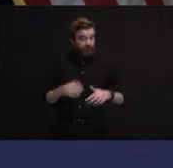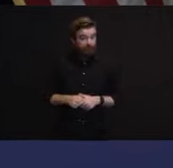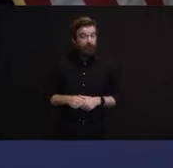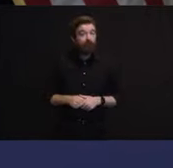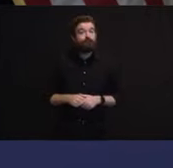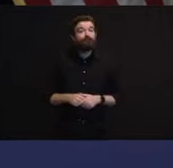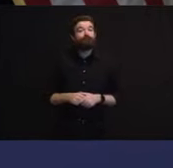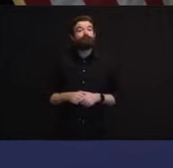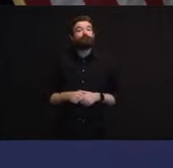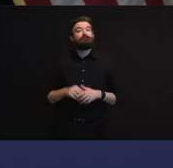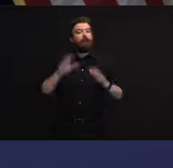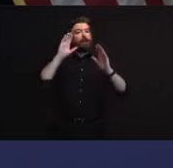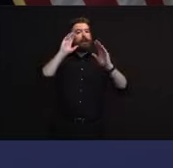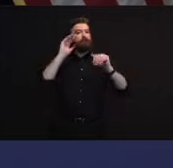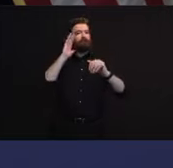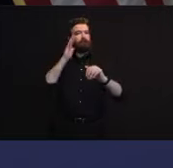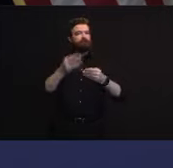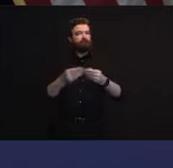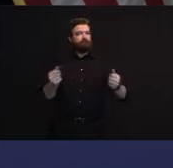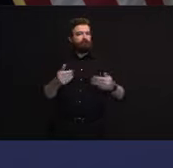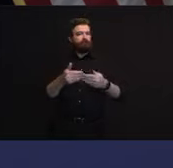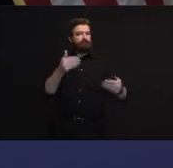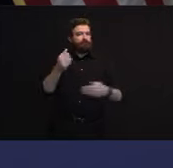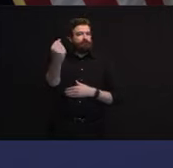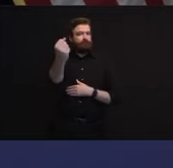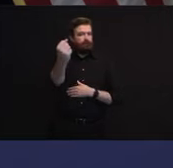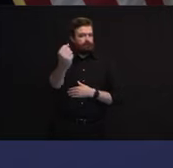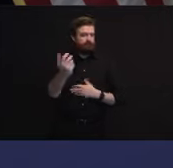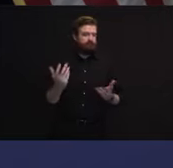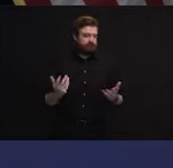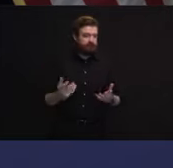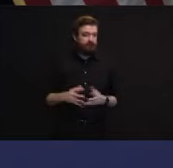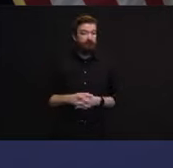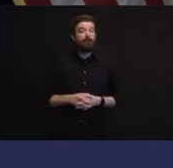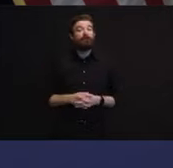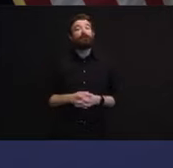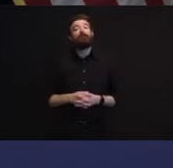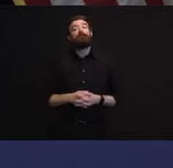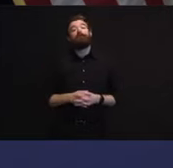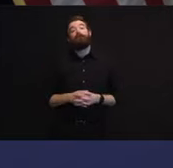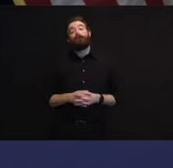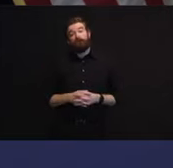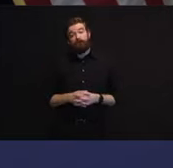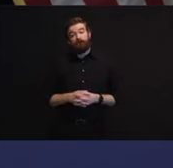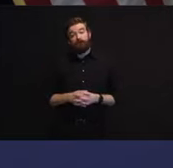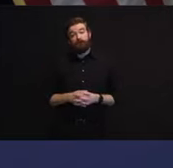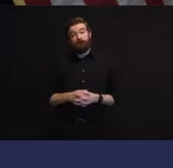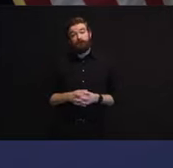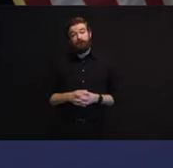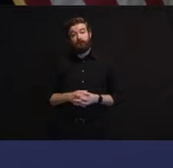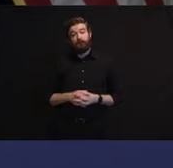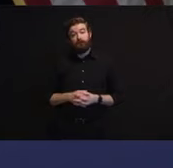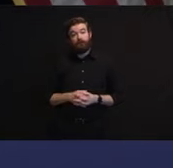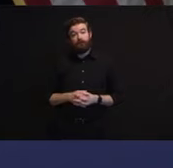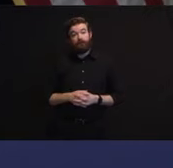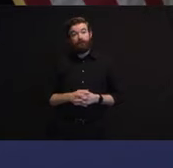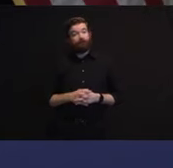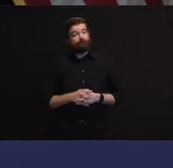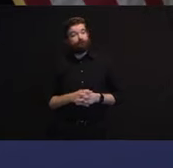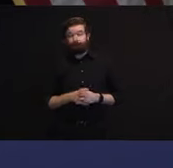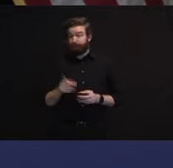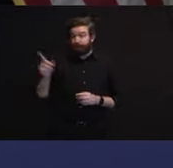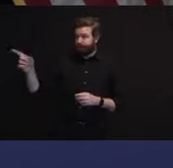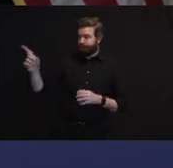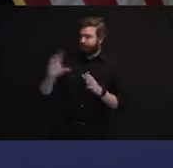Saturday afternoon and night. And your remarks about Luke Homeyer and that family, I know I've thanked you privately